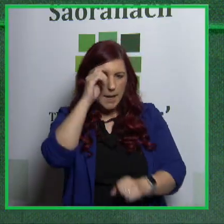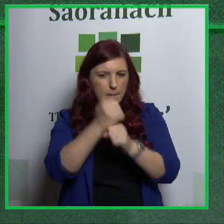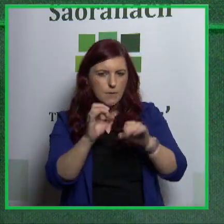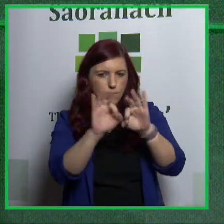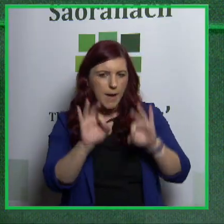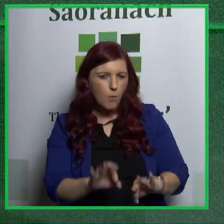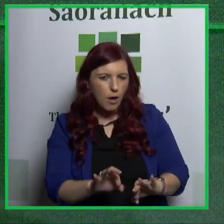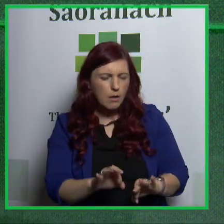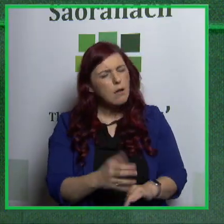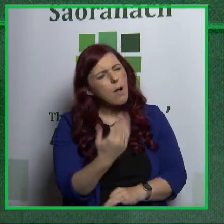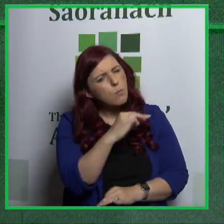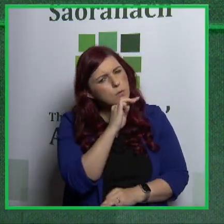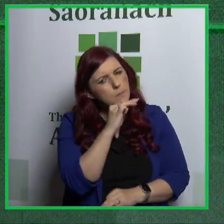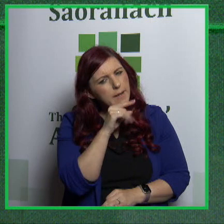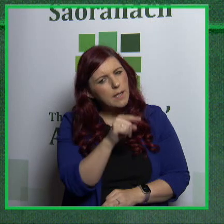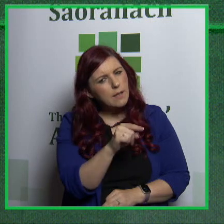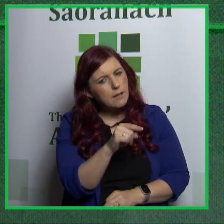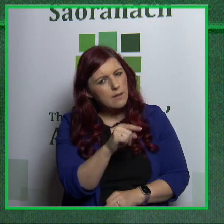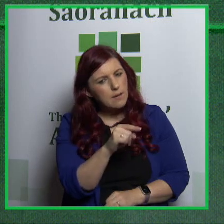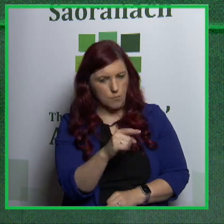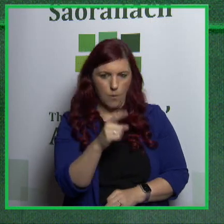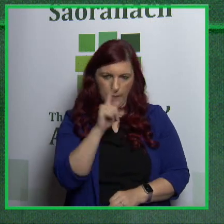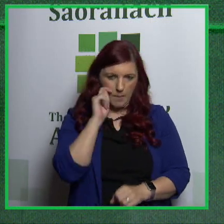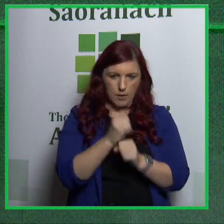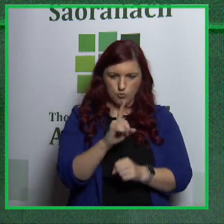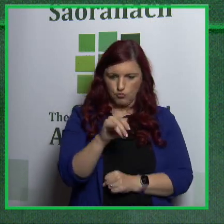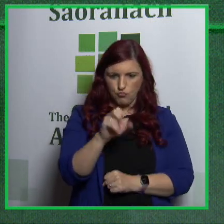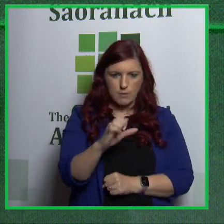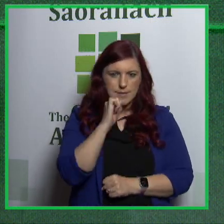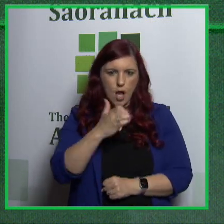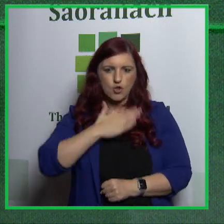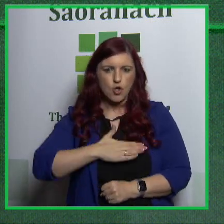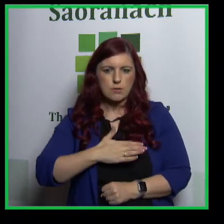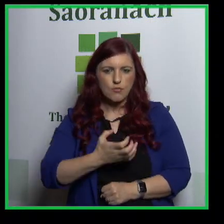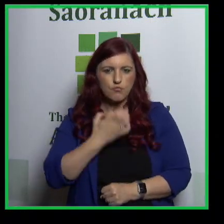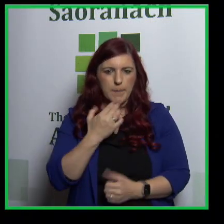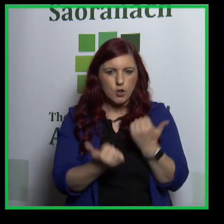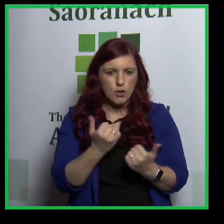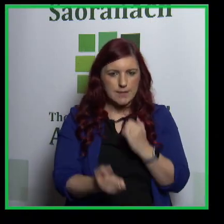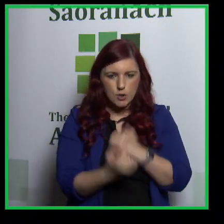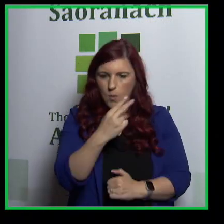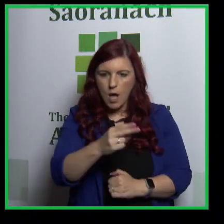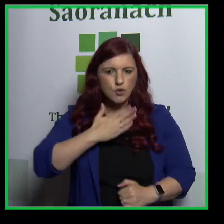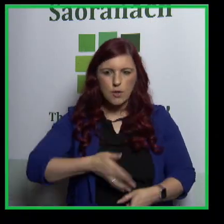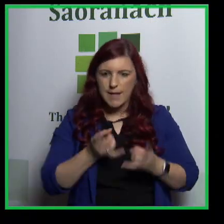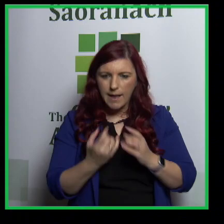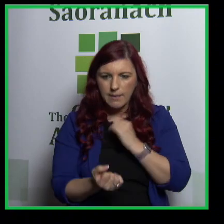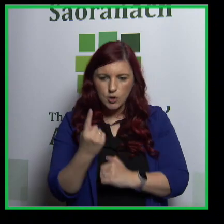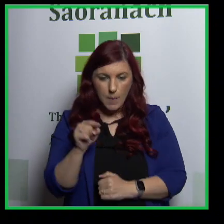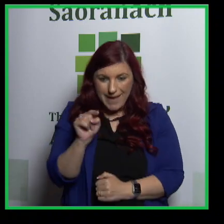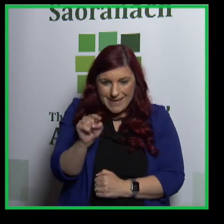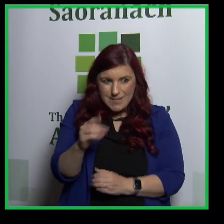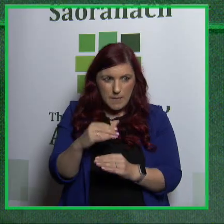what sense? Well, what we've seen is that drugs is not just a criminal justice issue, and it's not just a health issue. It is something that